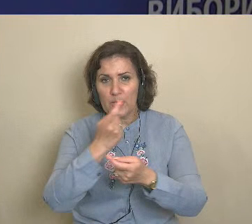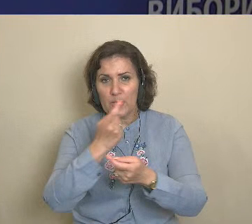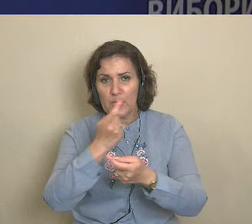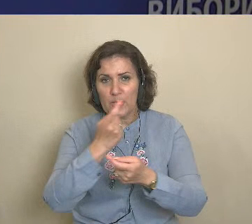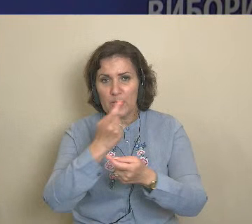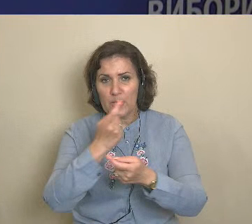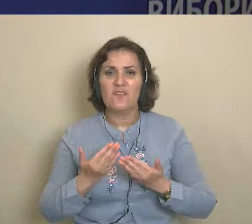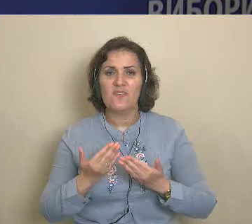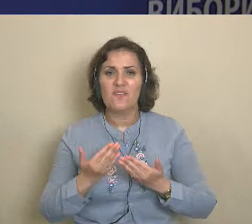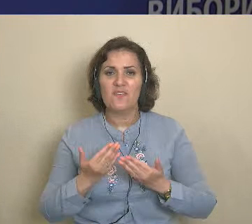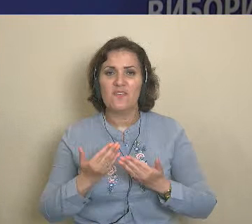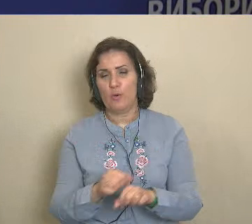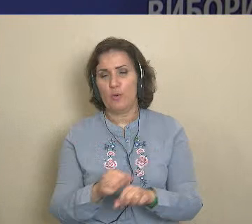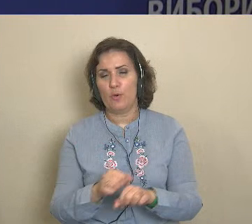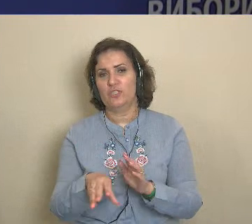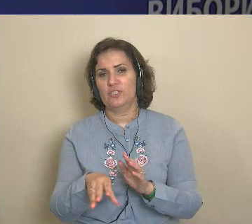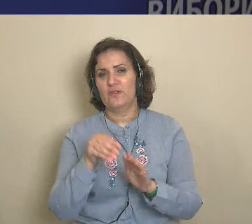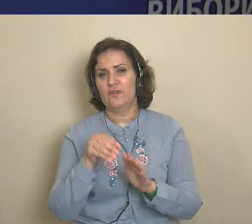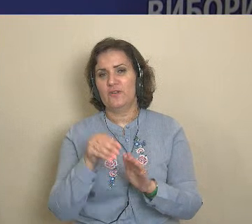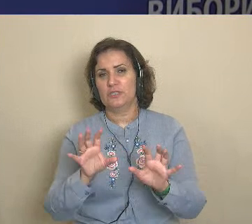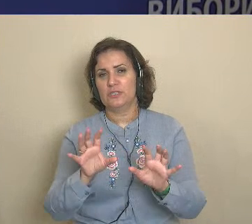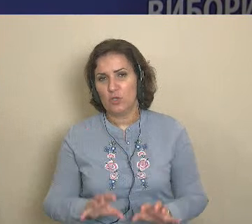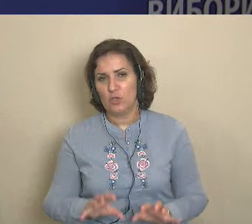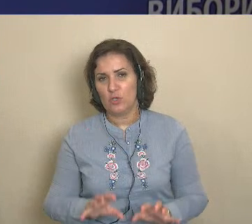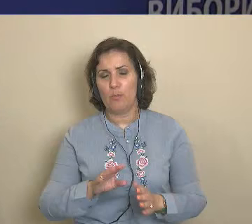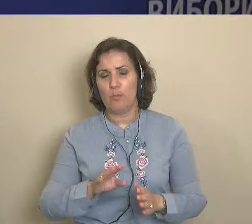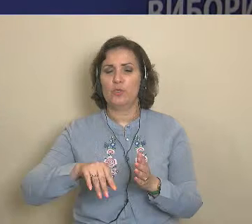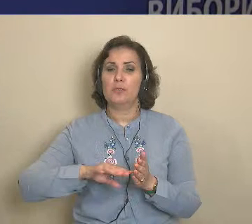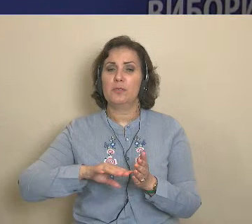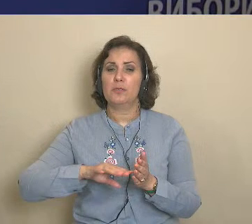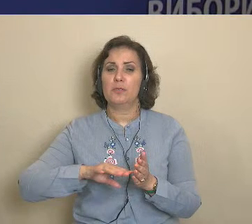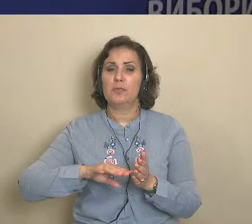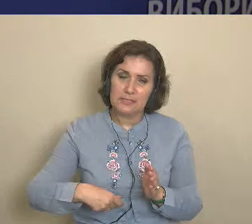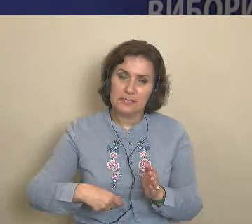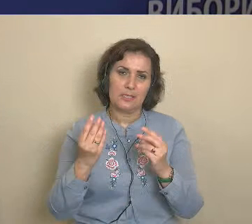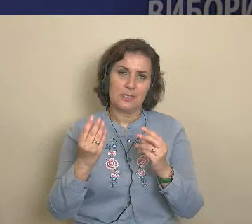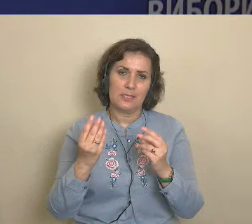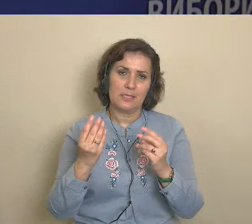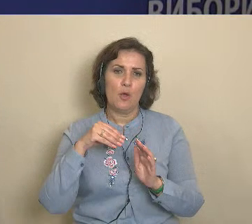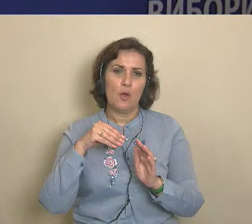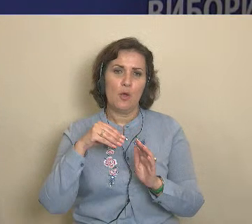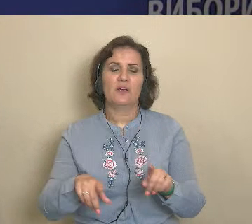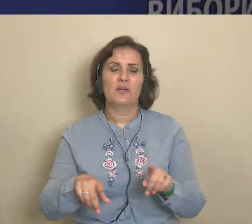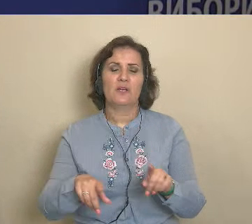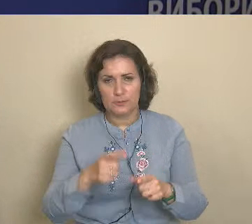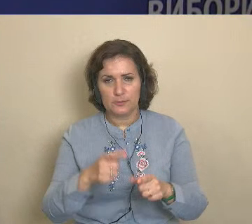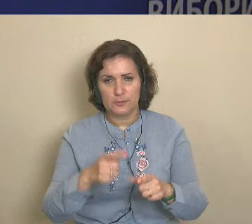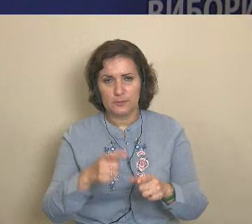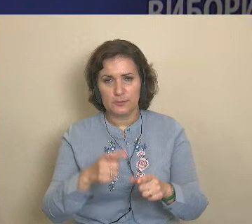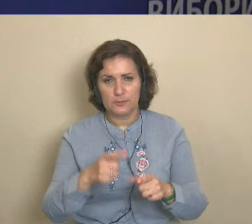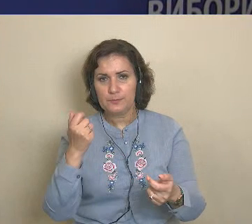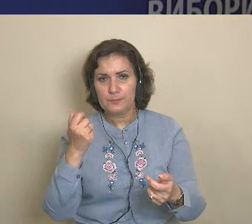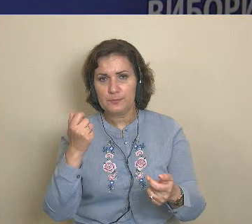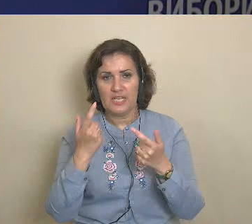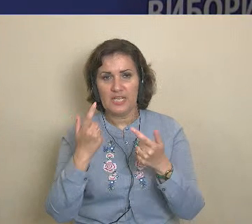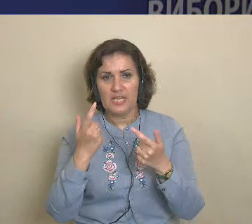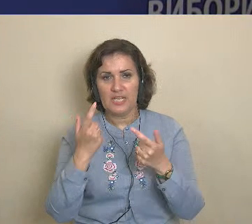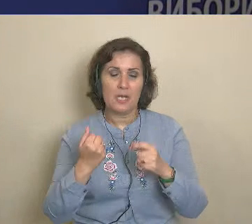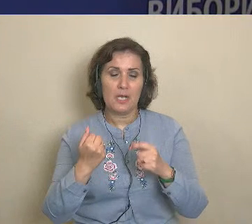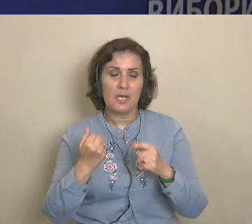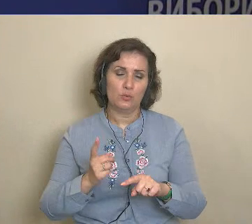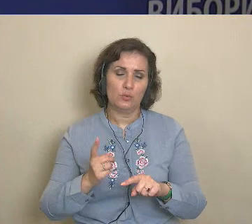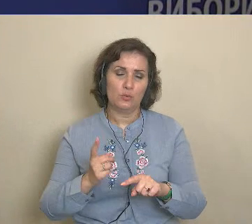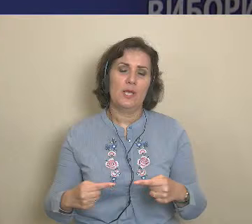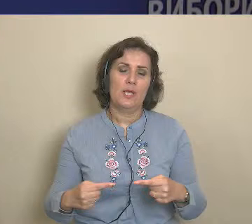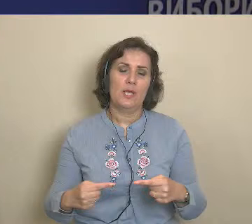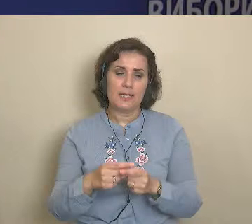requires to announce the number of offenses prior to the day of voting, and then the statistics should be